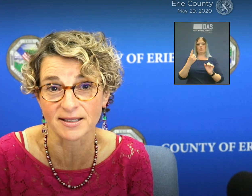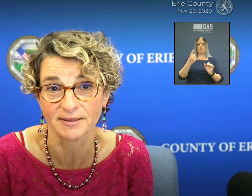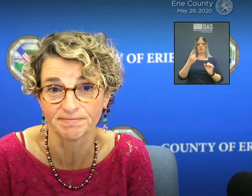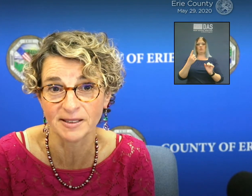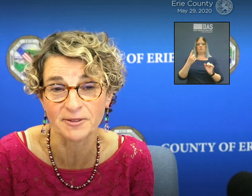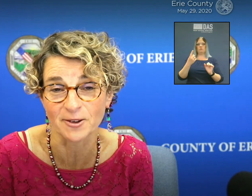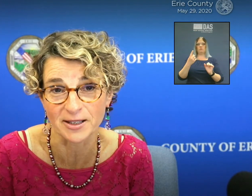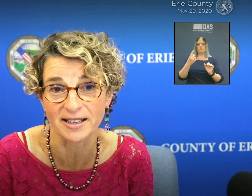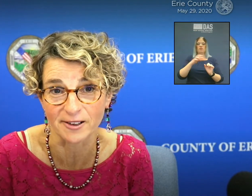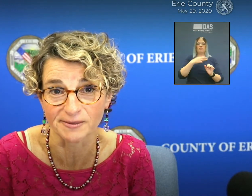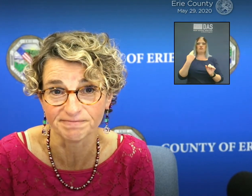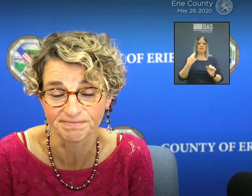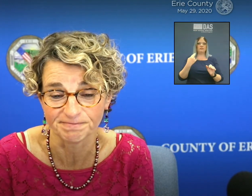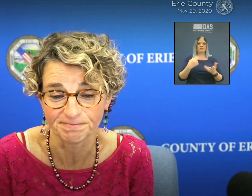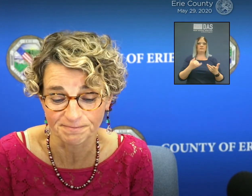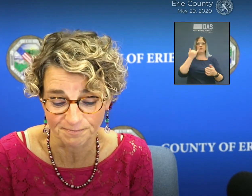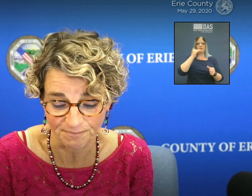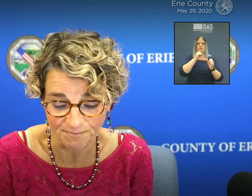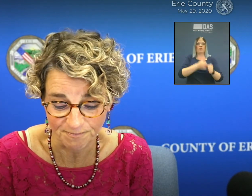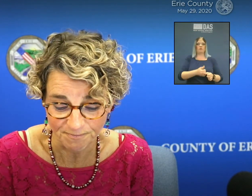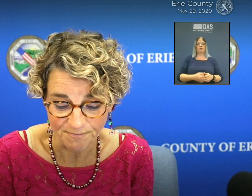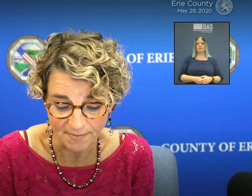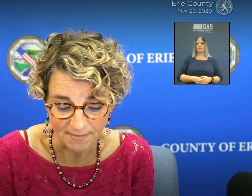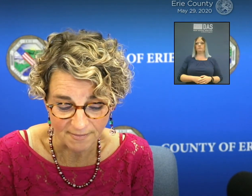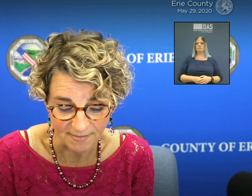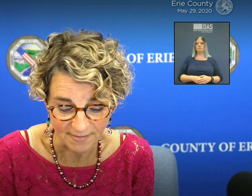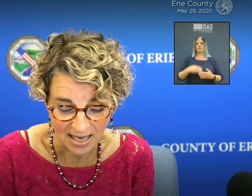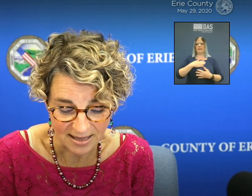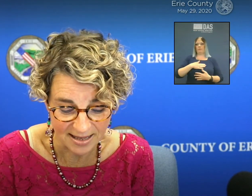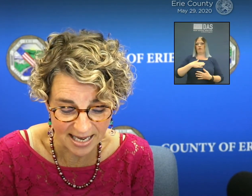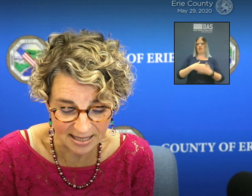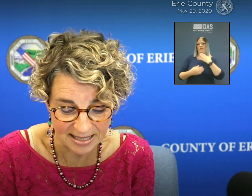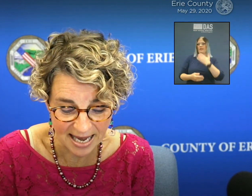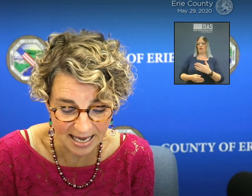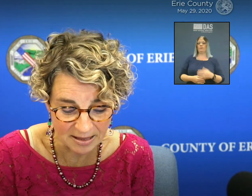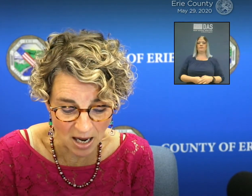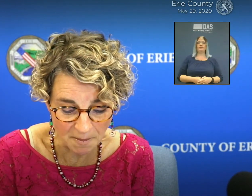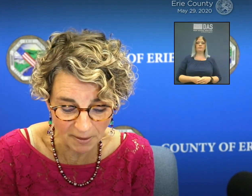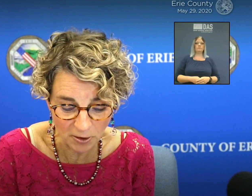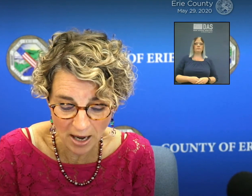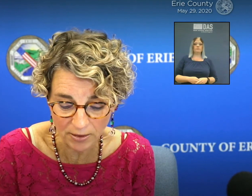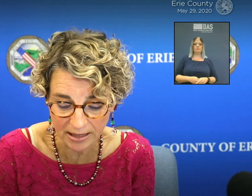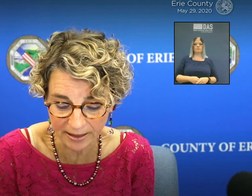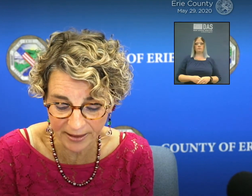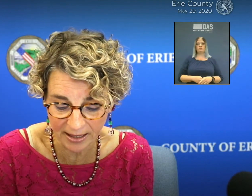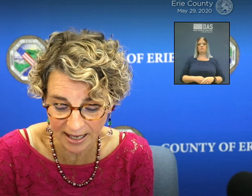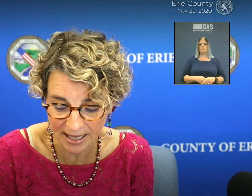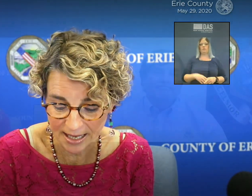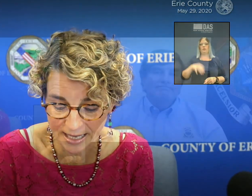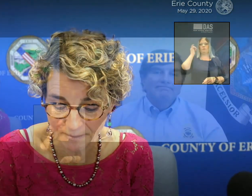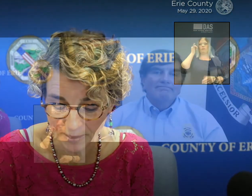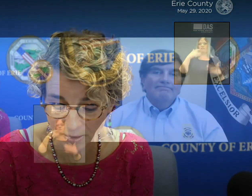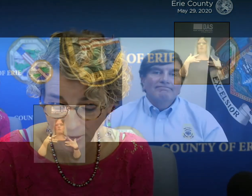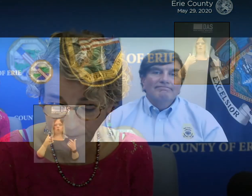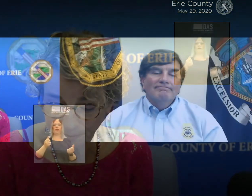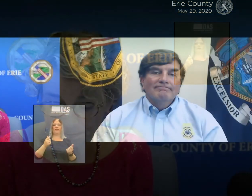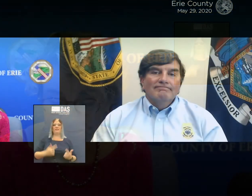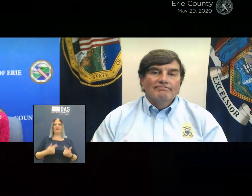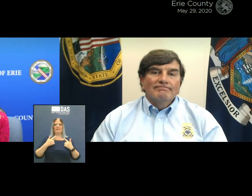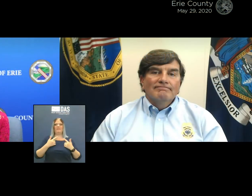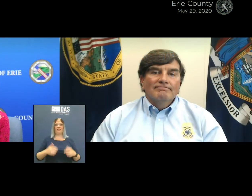at risk if we don't adhere. I appreciate it. Thank you. Thanks. And Buffalo Healthy Living, Annette